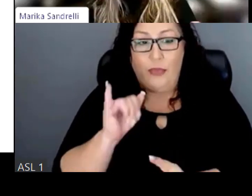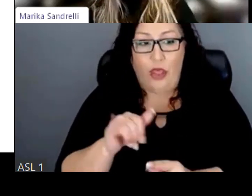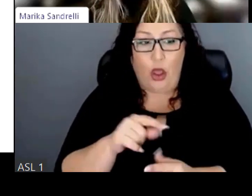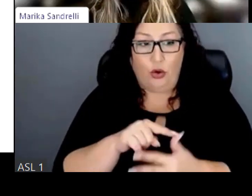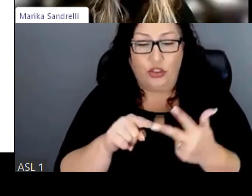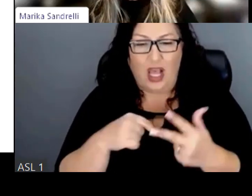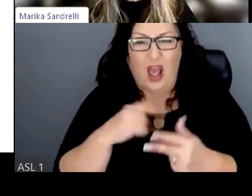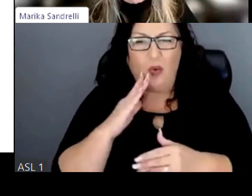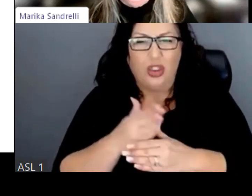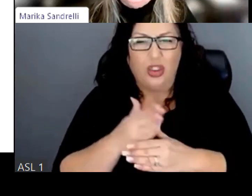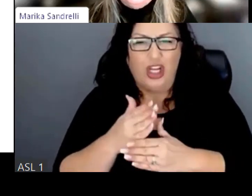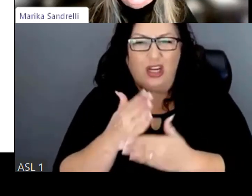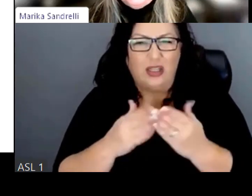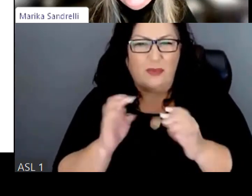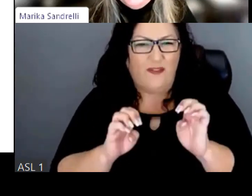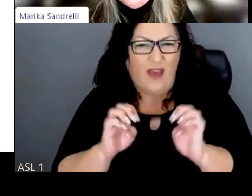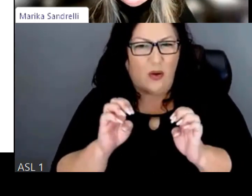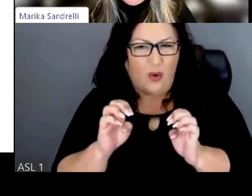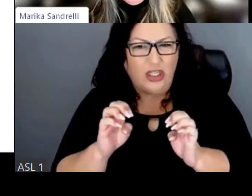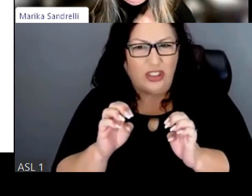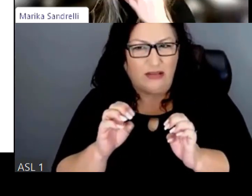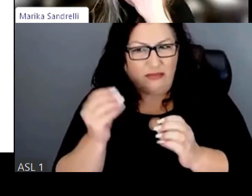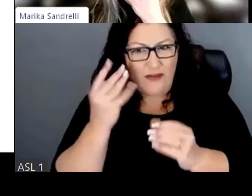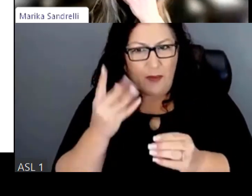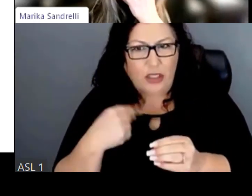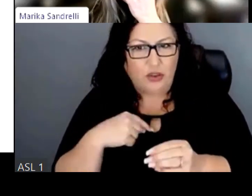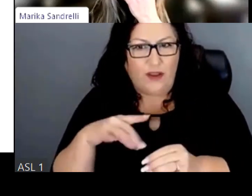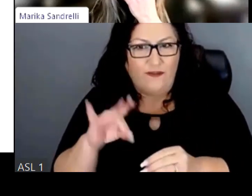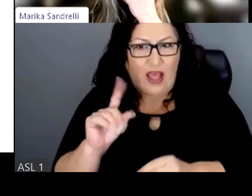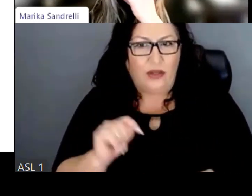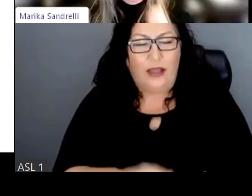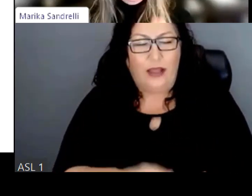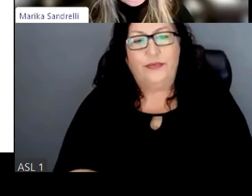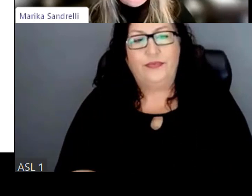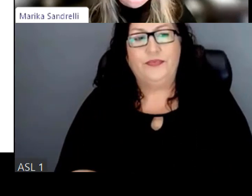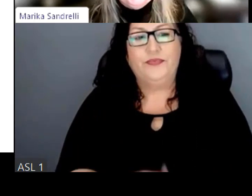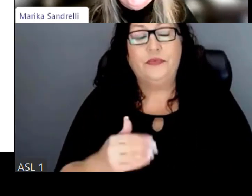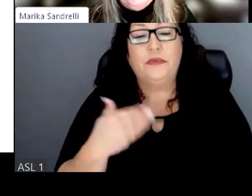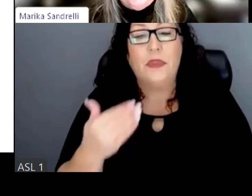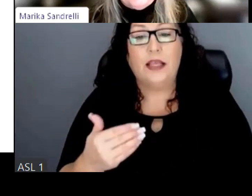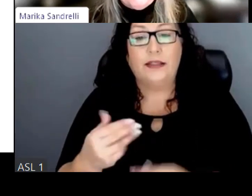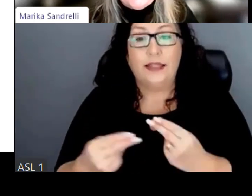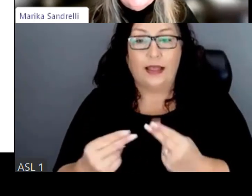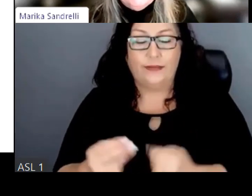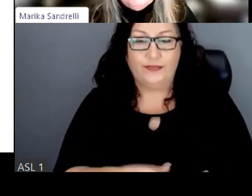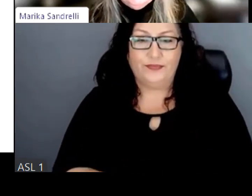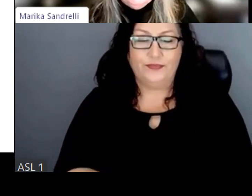these cohorts, I'm going to share with you some evaluation findings. Next slide.